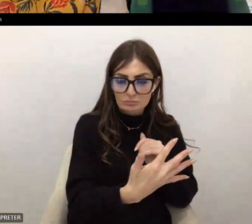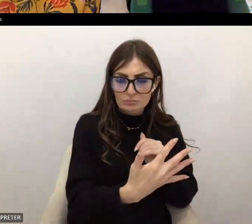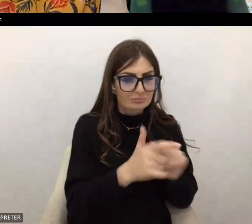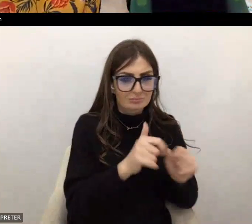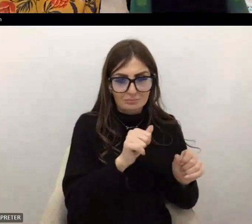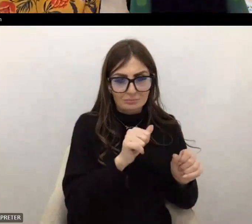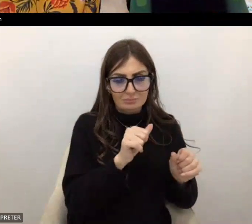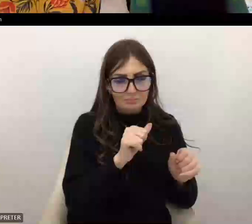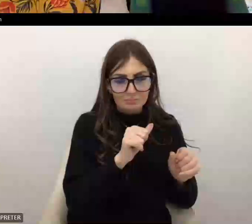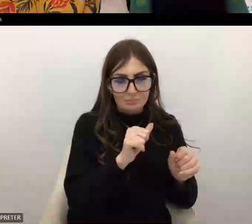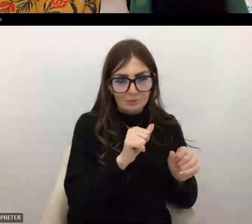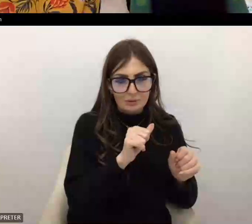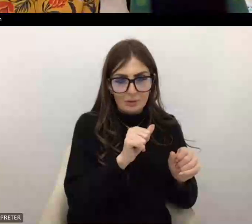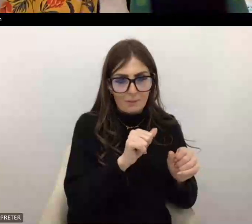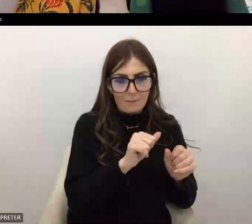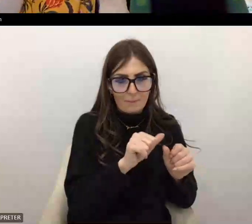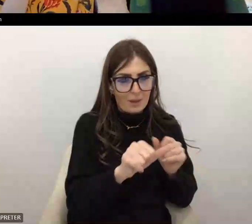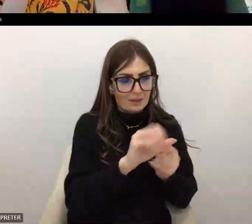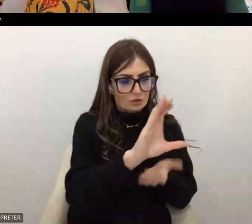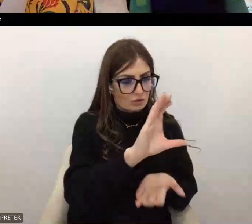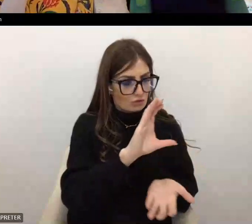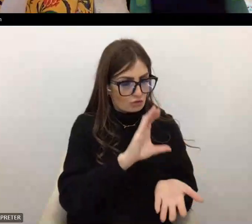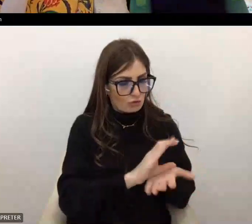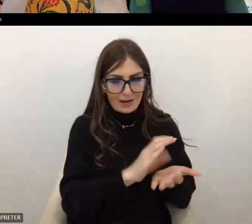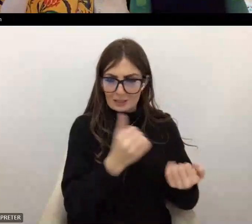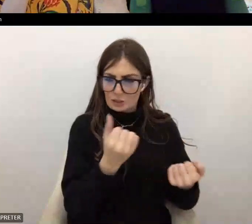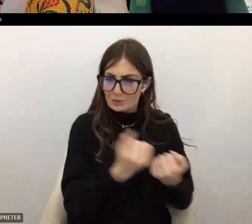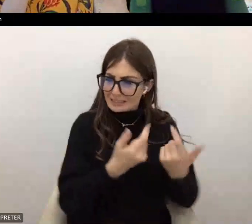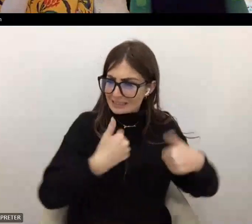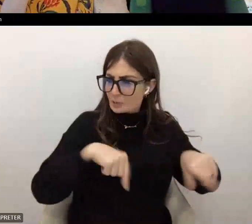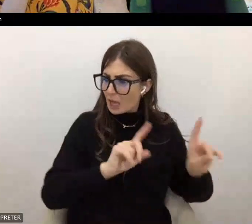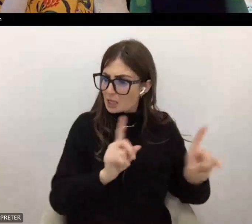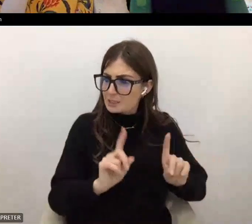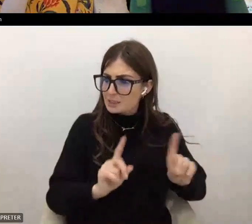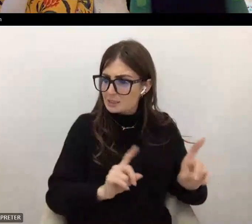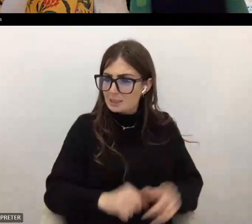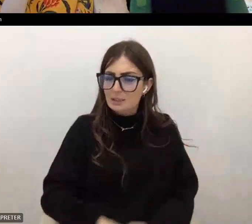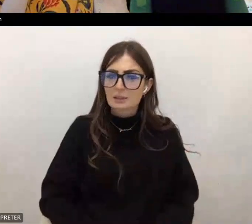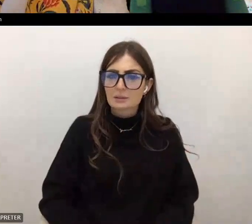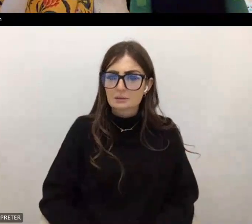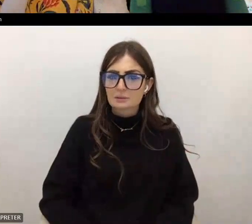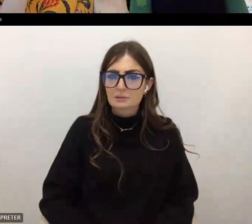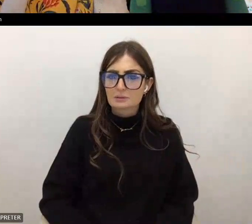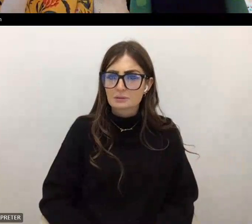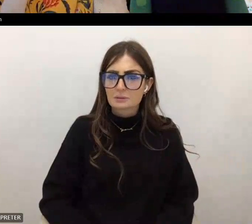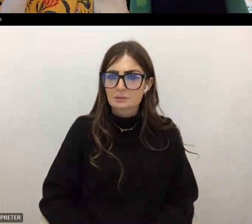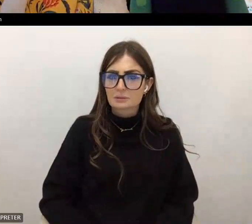best grants to assist in the initial event and following annual events?